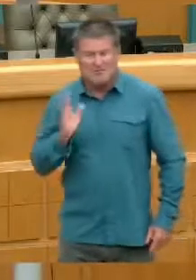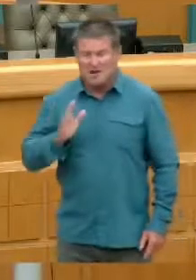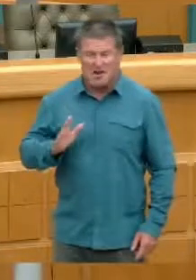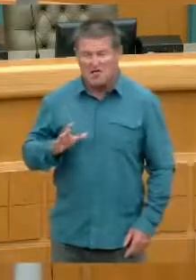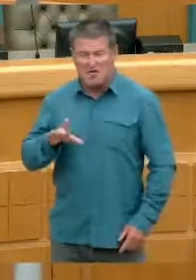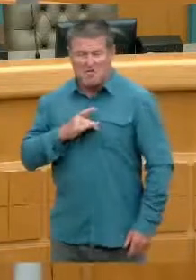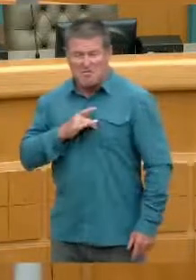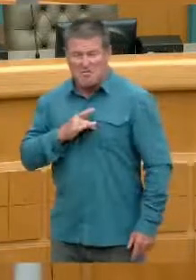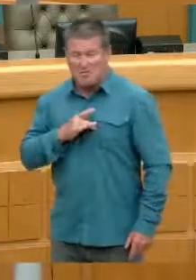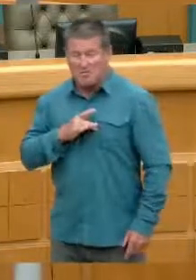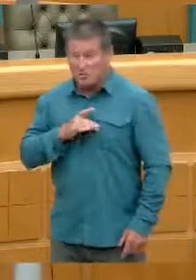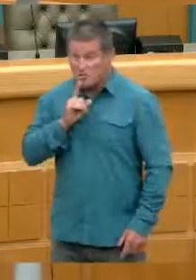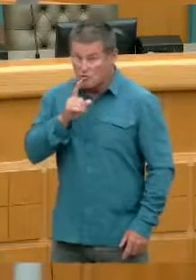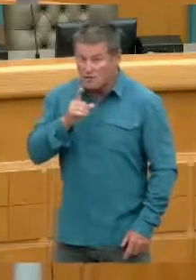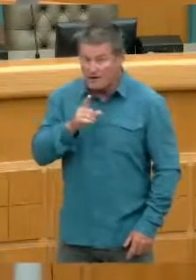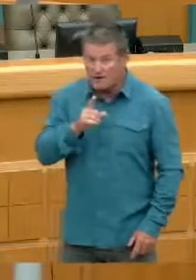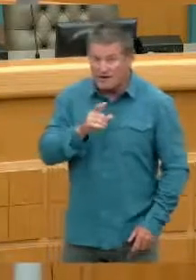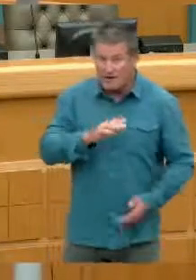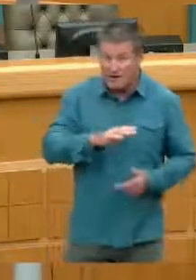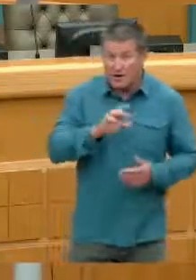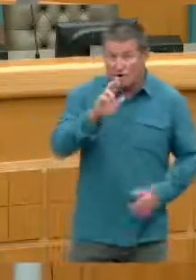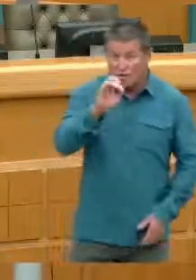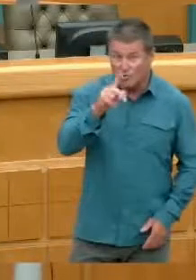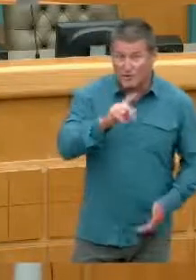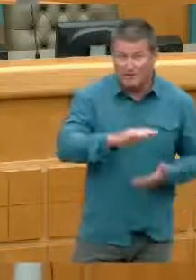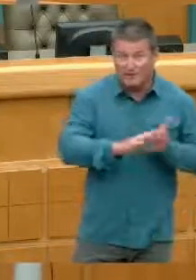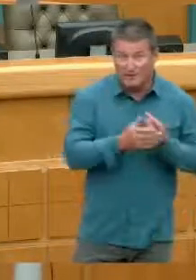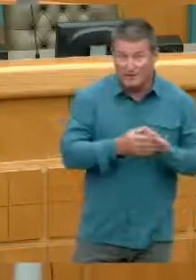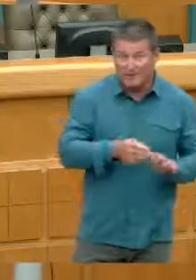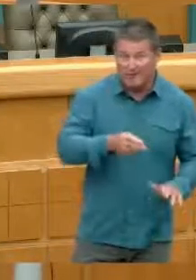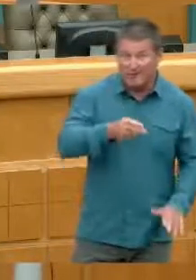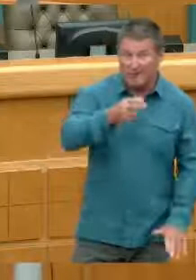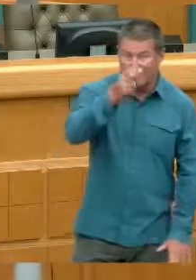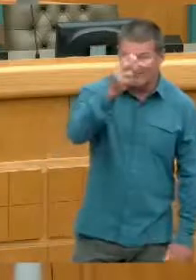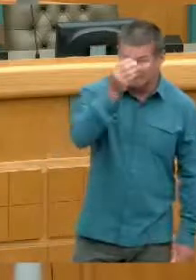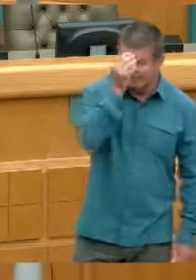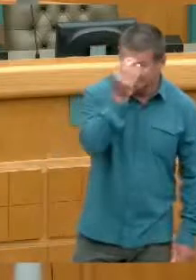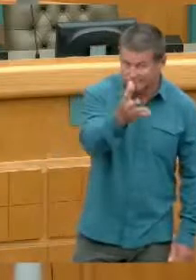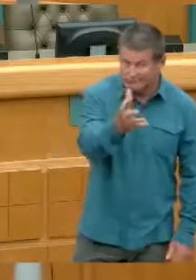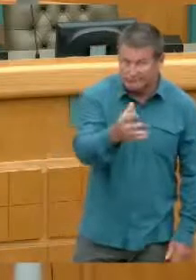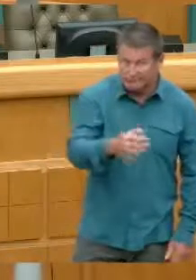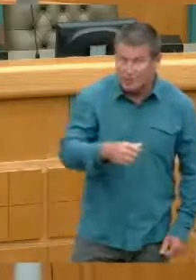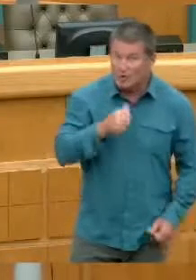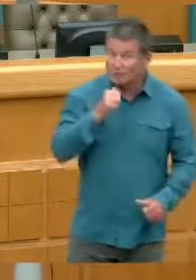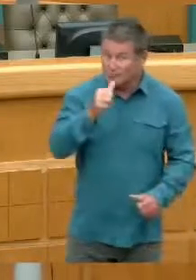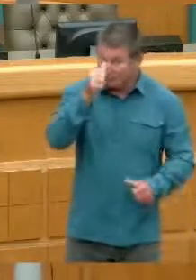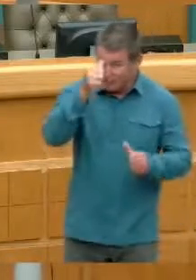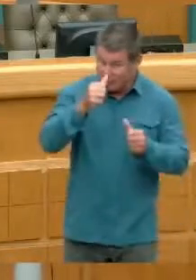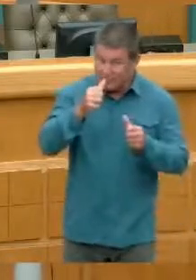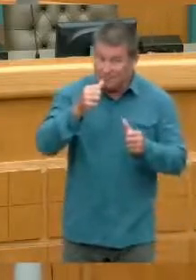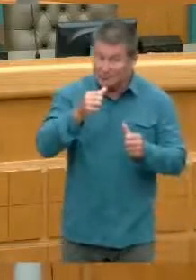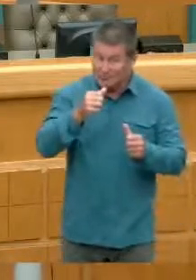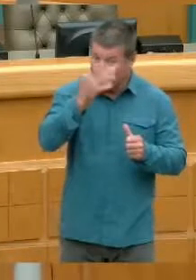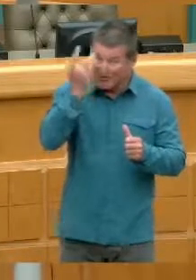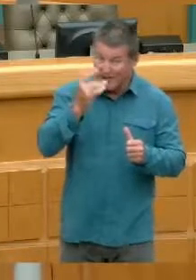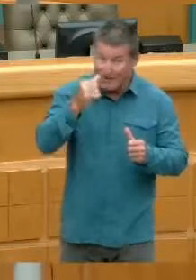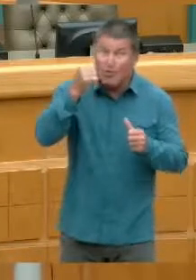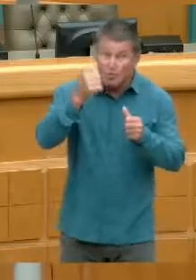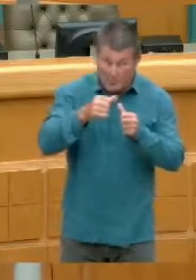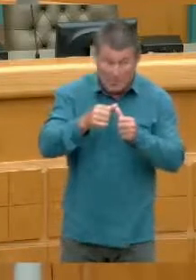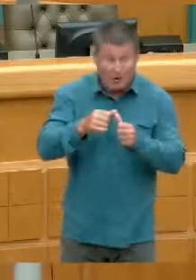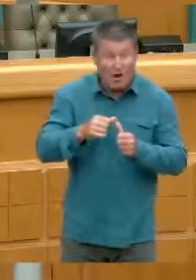contract COVID-19, you're actually becoming more likely to contract it. So be aware of that. And that as you start to